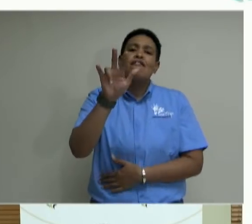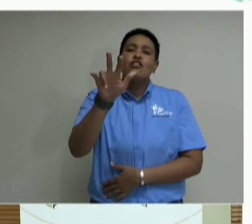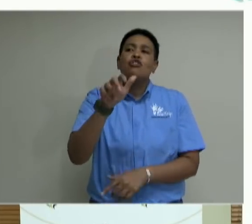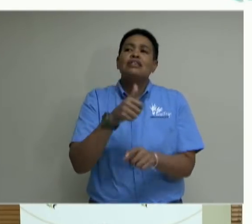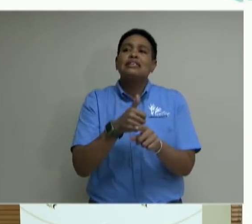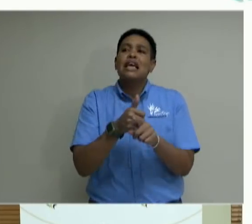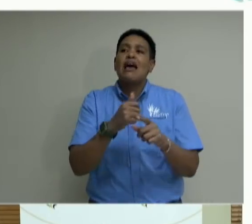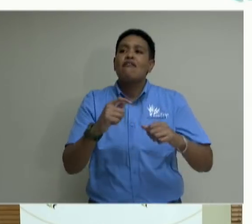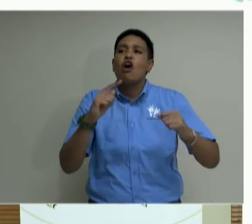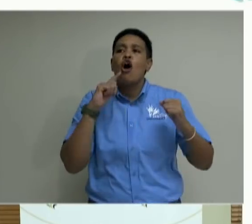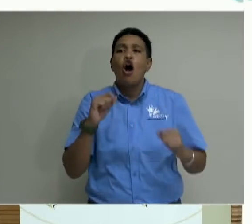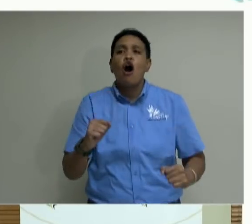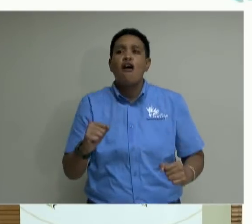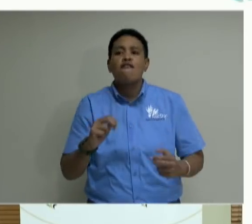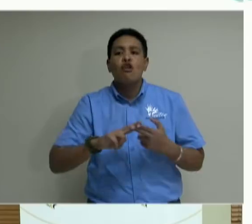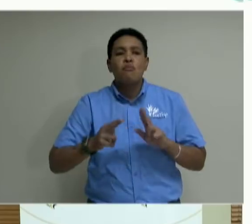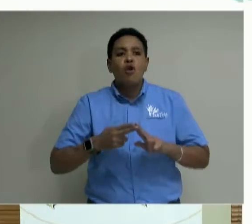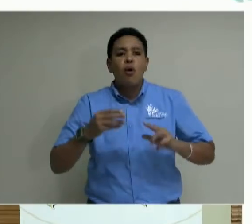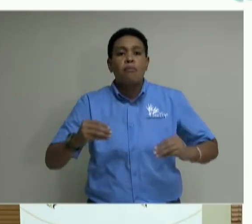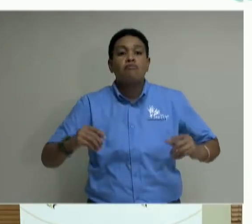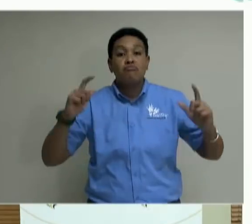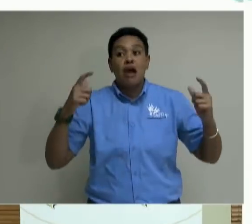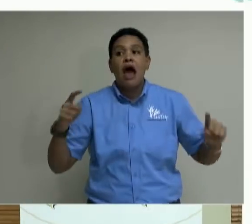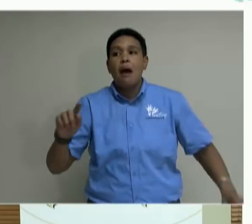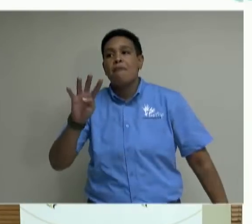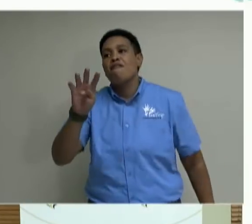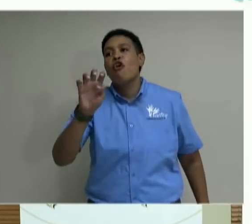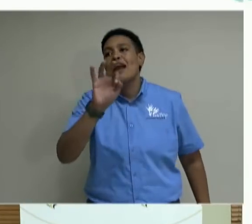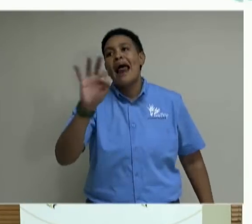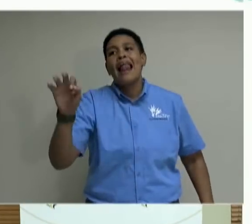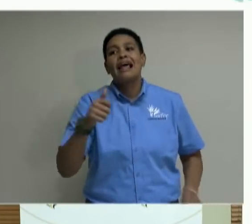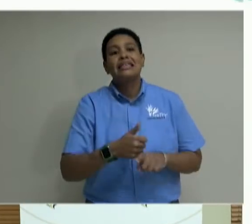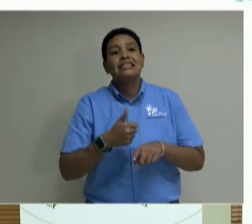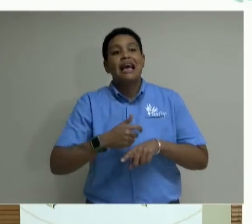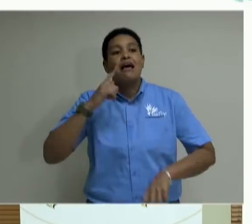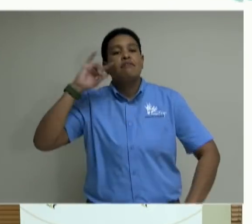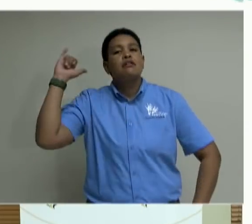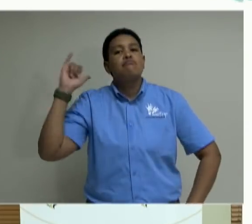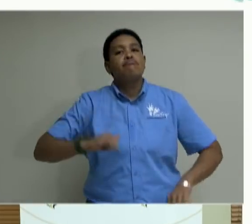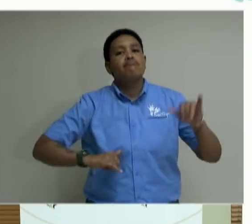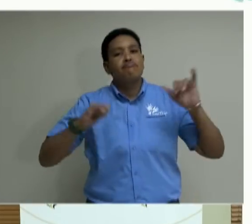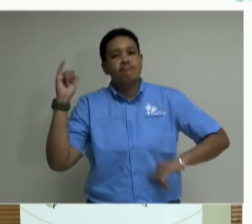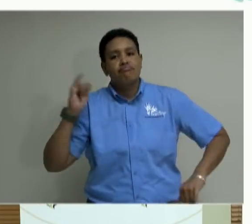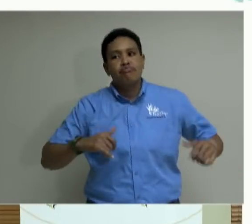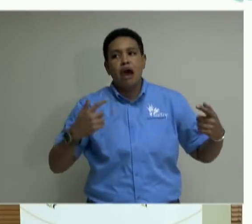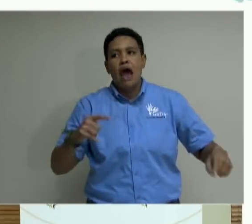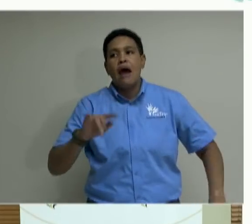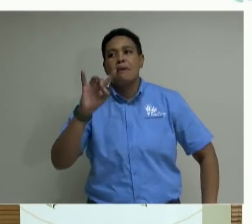9,373 confirmed cases, 499 that are imported cases, and